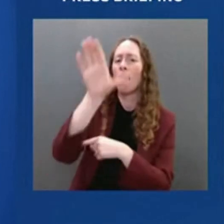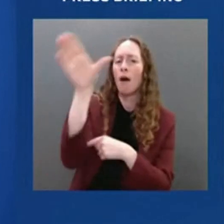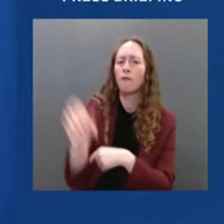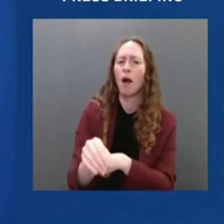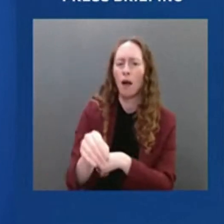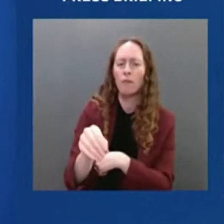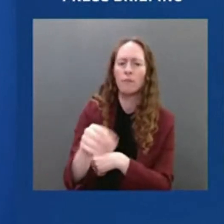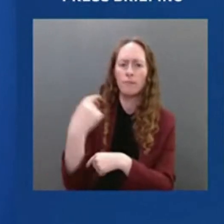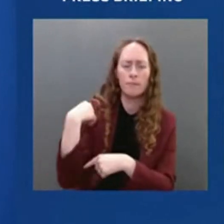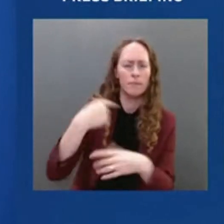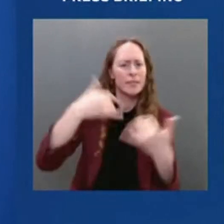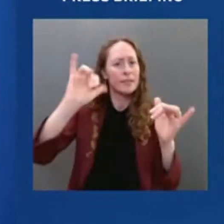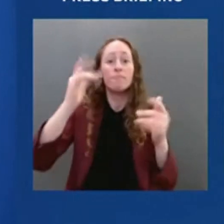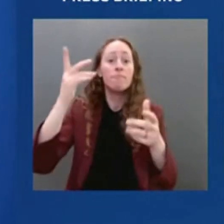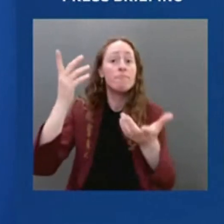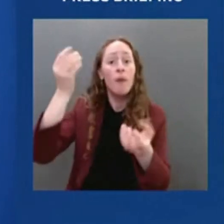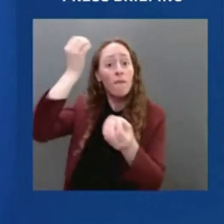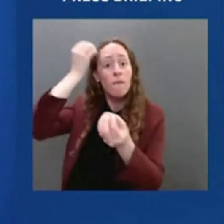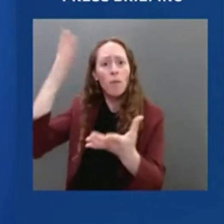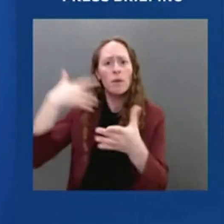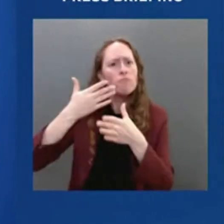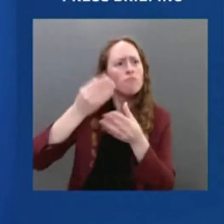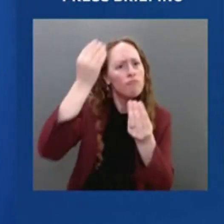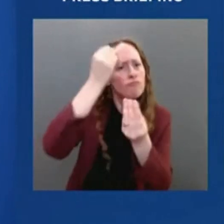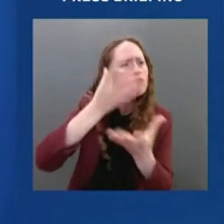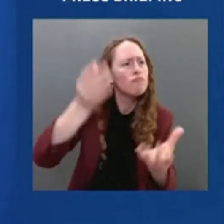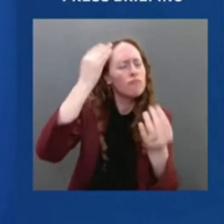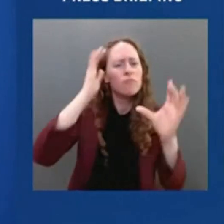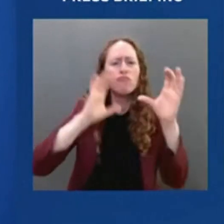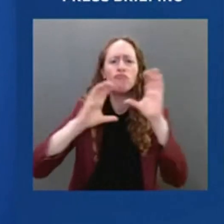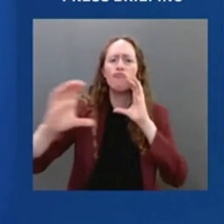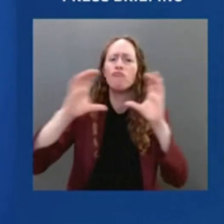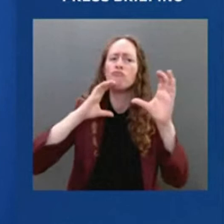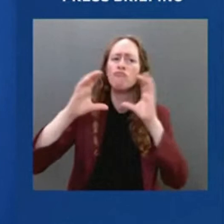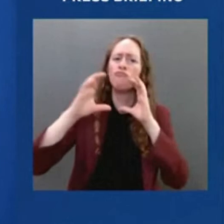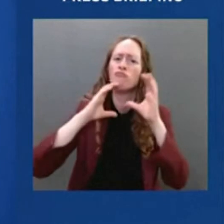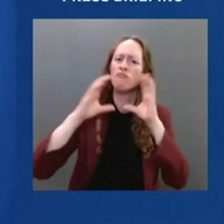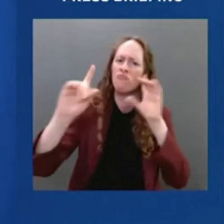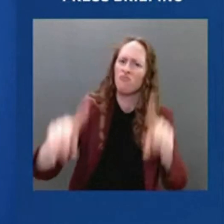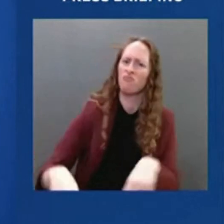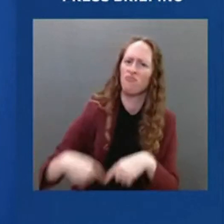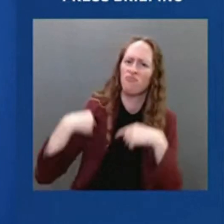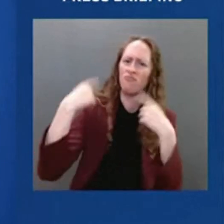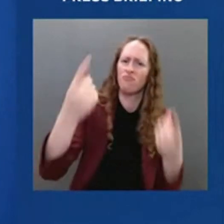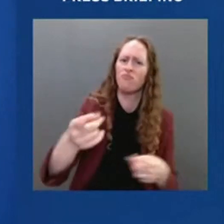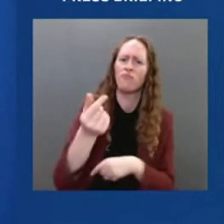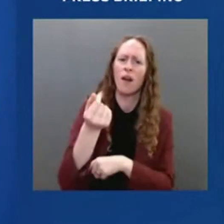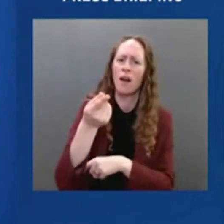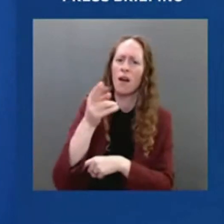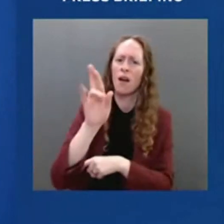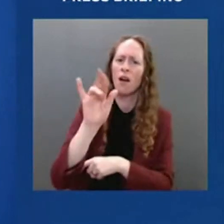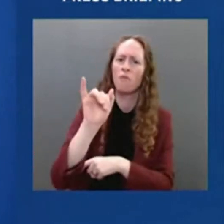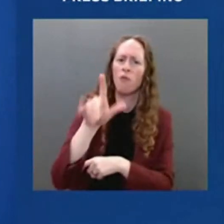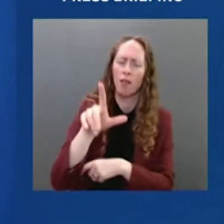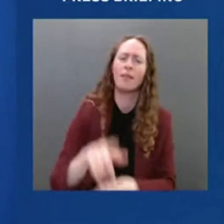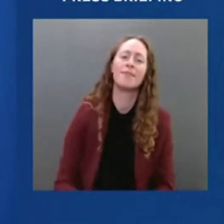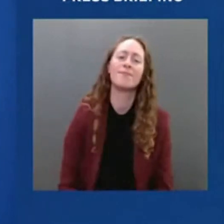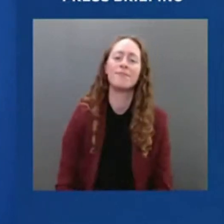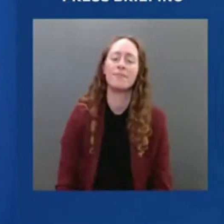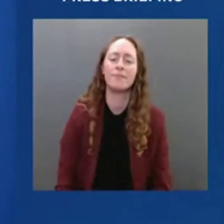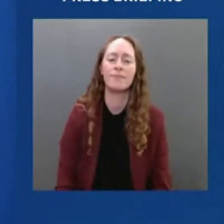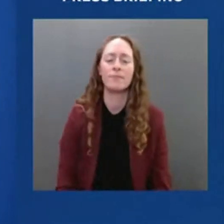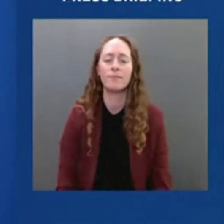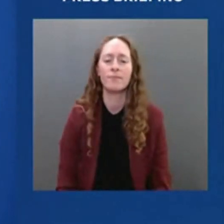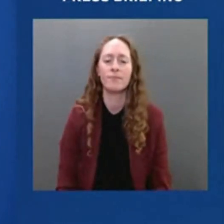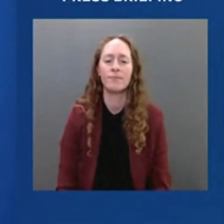in April. On this slide, CDC's weekly nowcast estimate indicates that